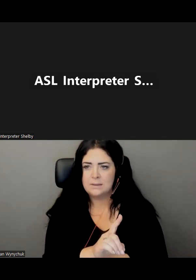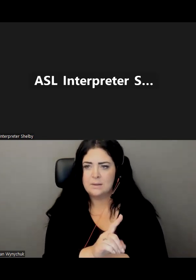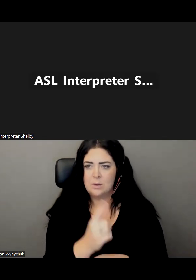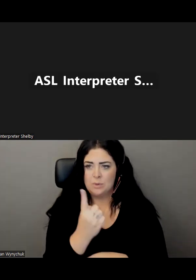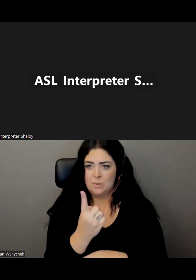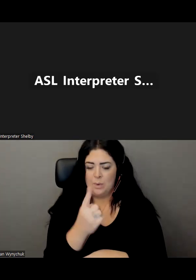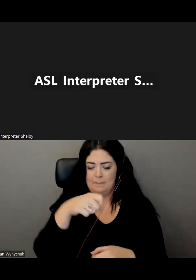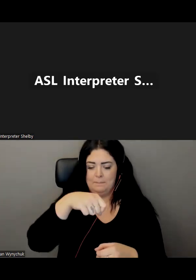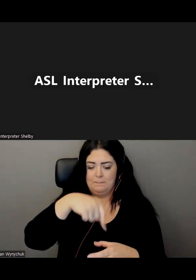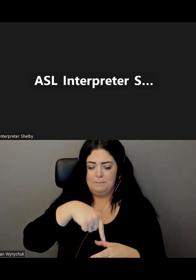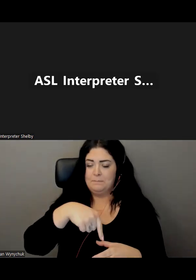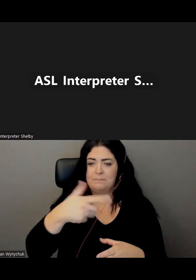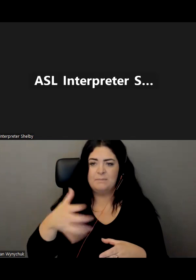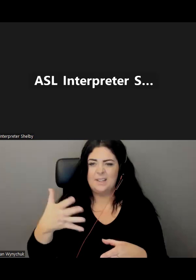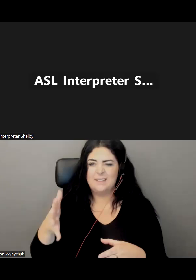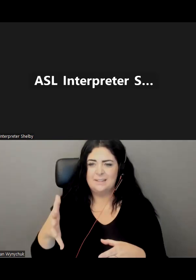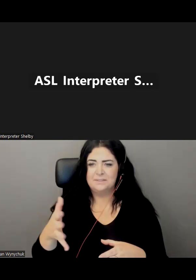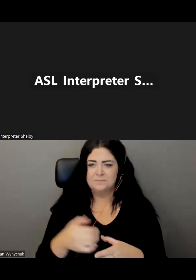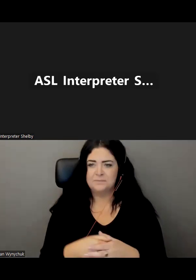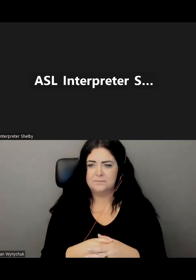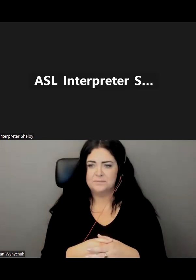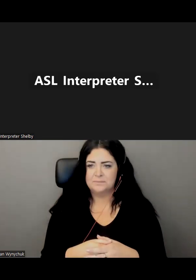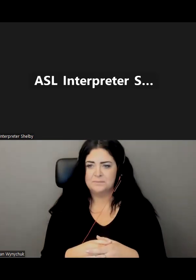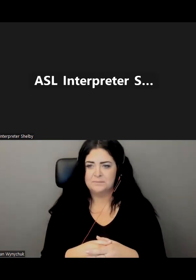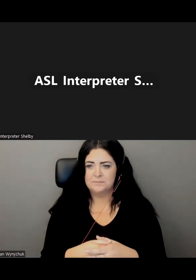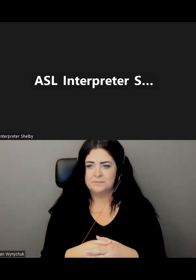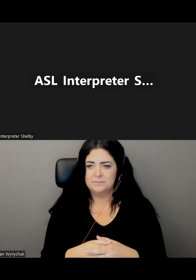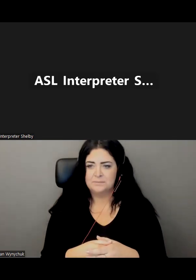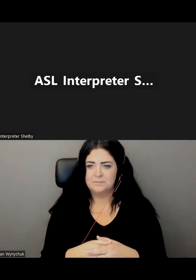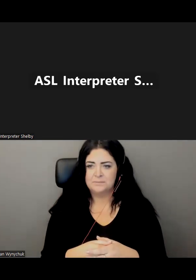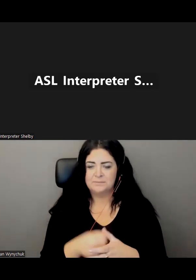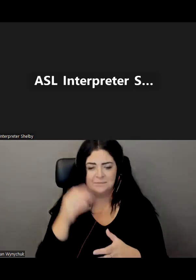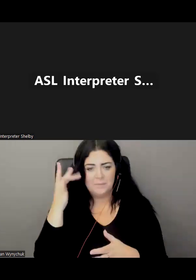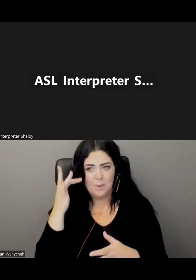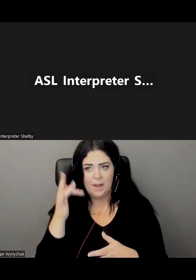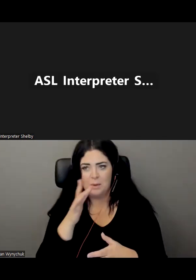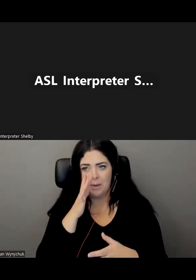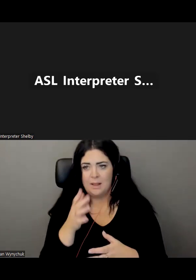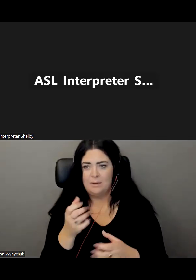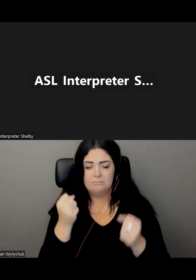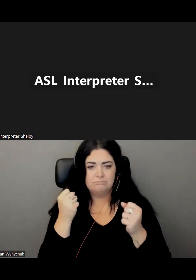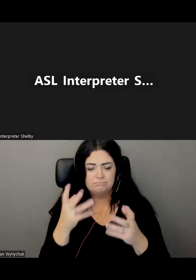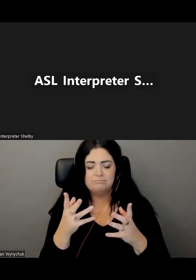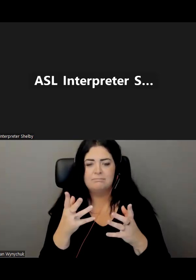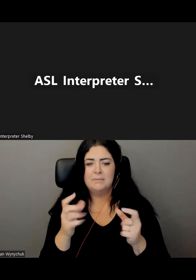put one of those seed potatoes down into your container, because otherwise you're going to end up with a bunch of really tiny potatoes and nothing